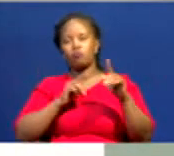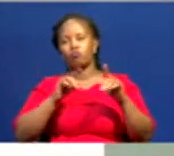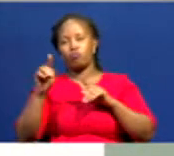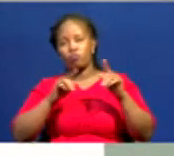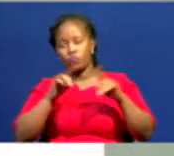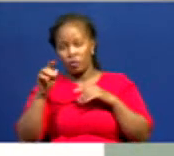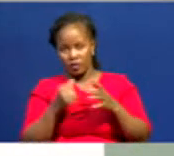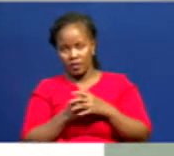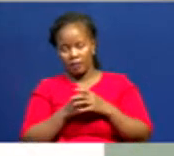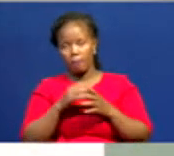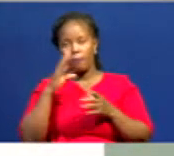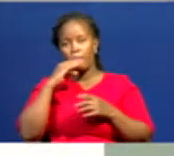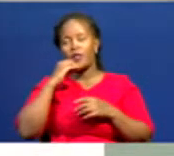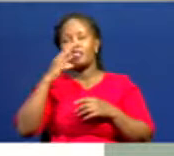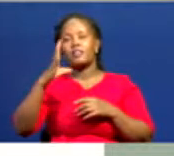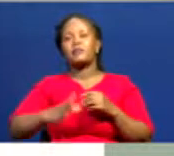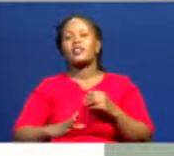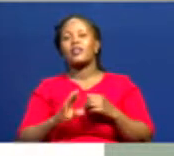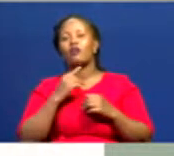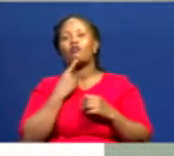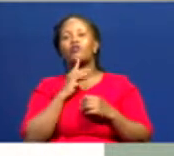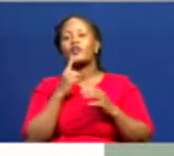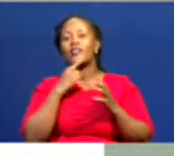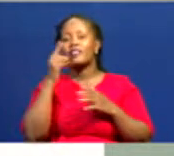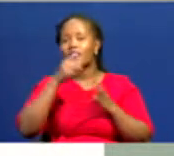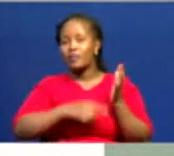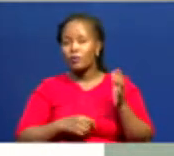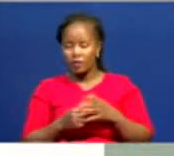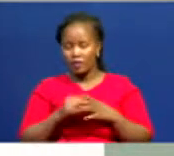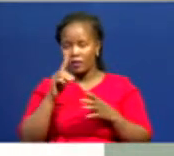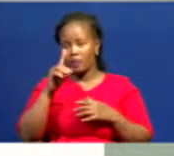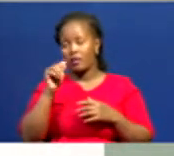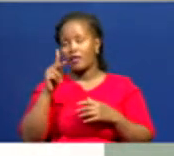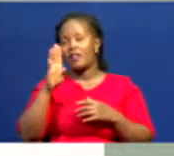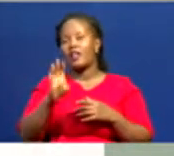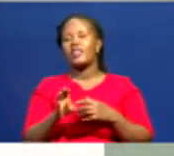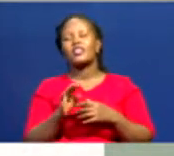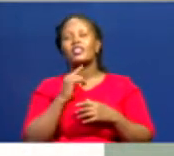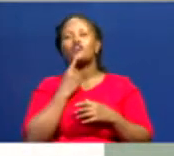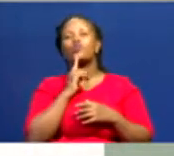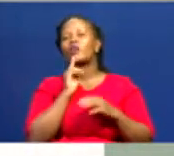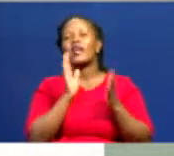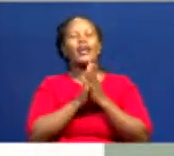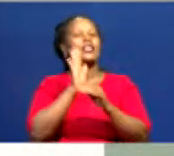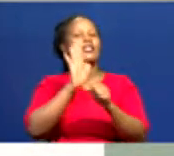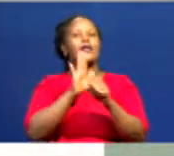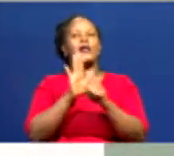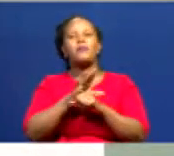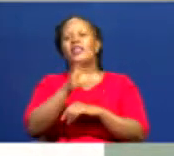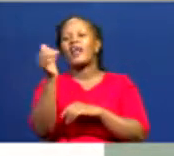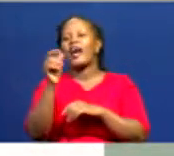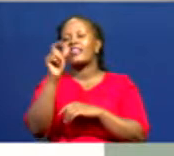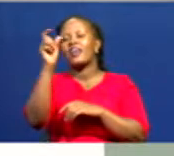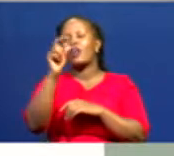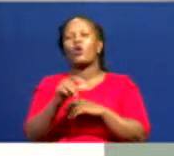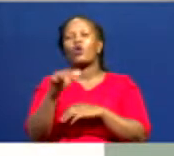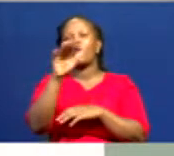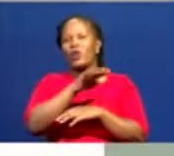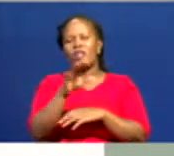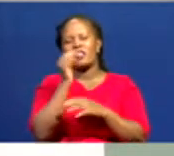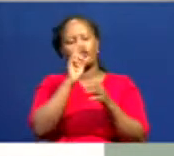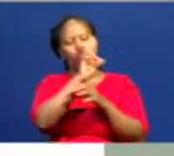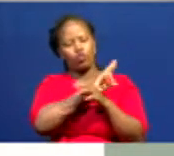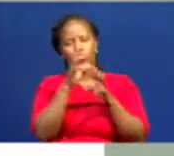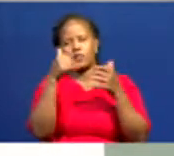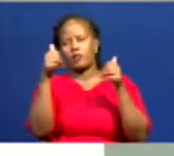Chris Nakuleu said that the potential of Lake Turkana and many other local destinations remains untapped,